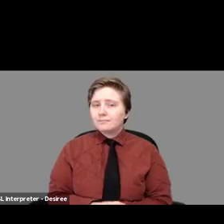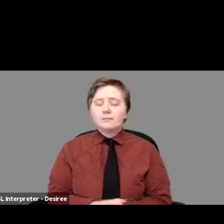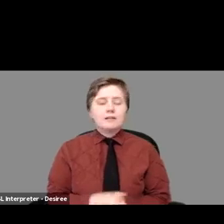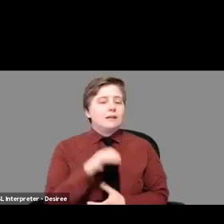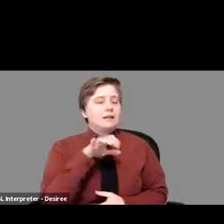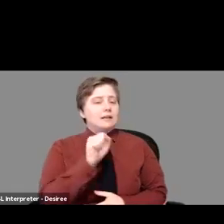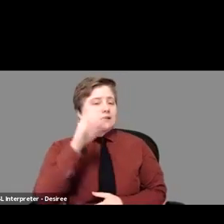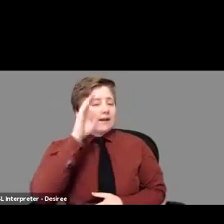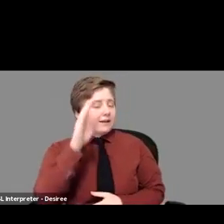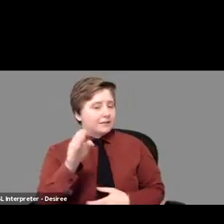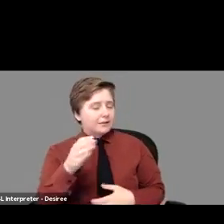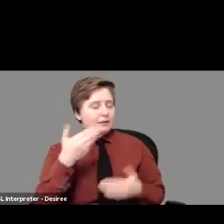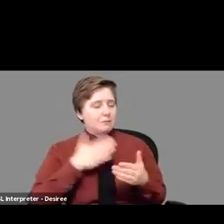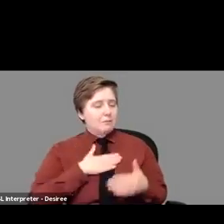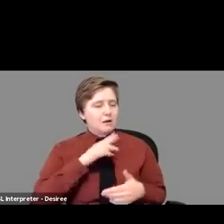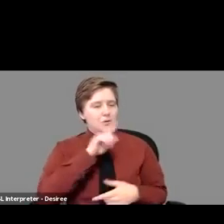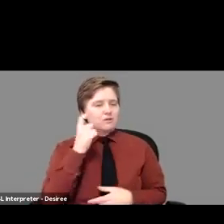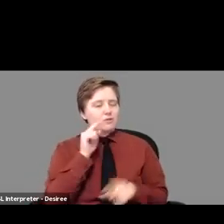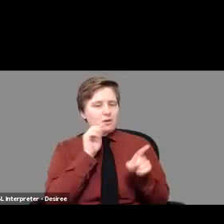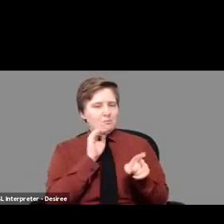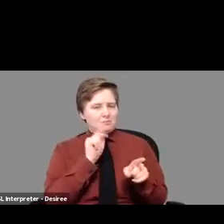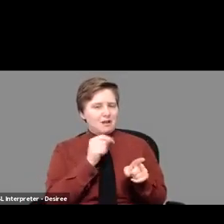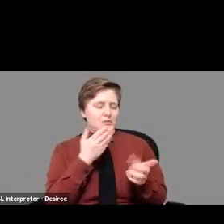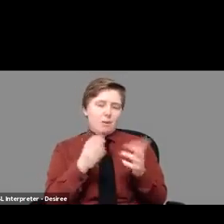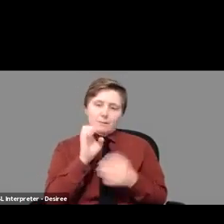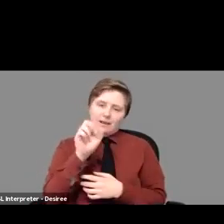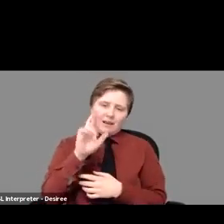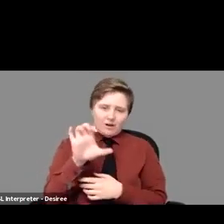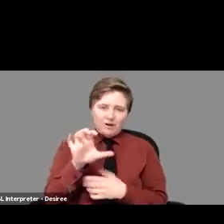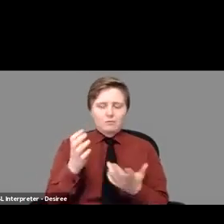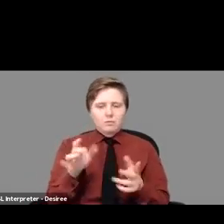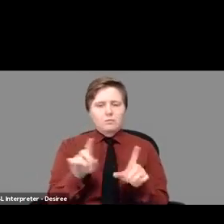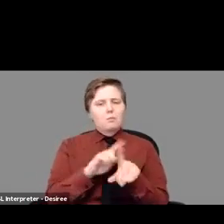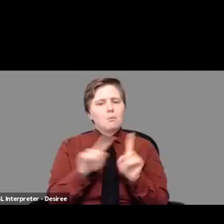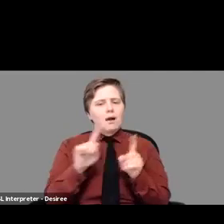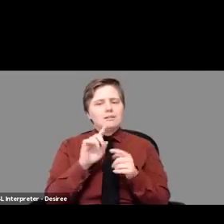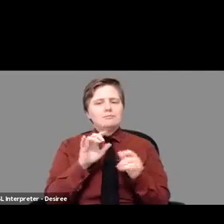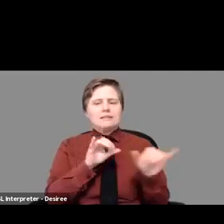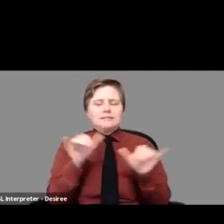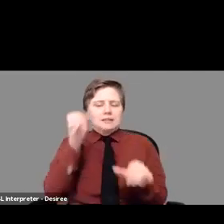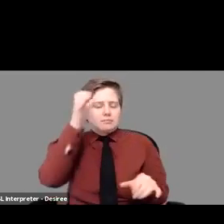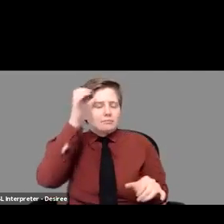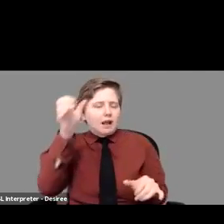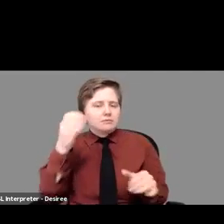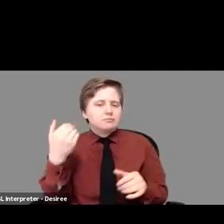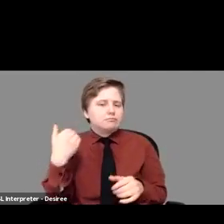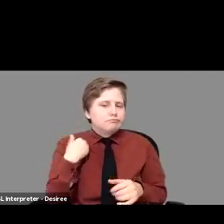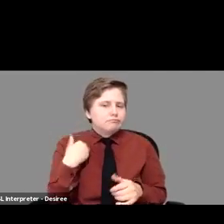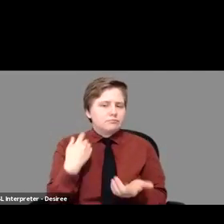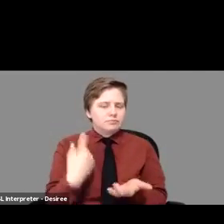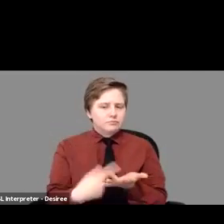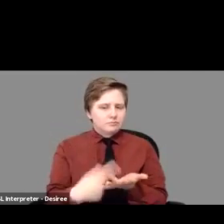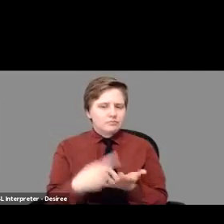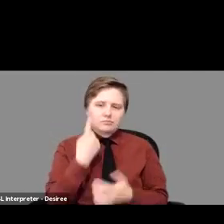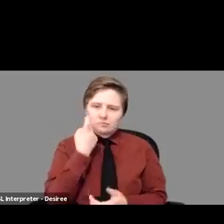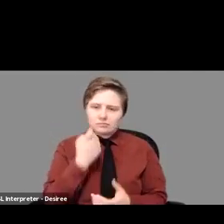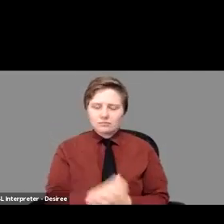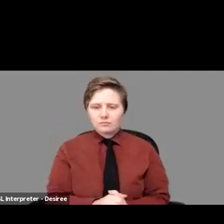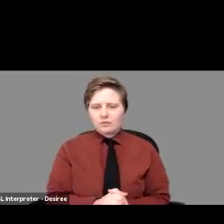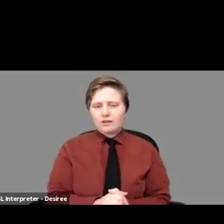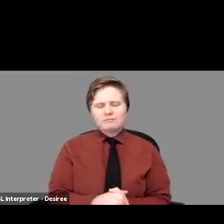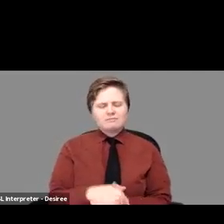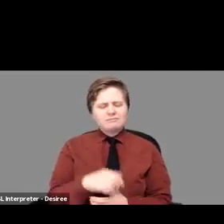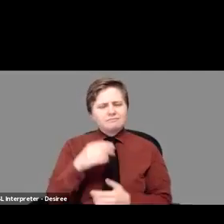Yes, hi. My question's for Matt and probably Eric follow-up, but it's along the same lines as we were just talking about. But can you tell